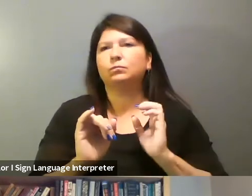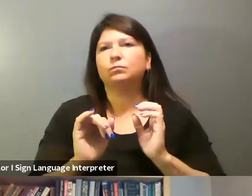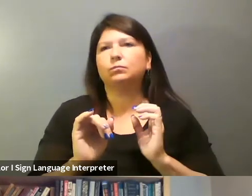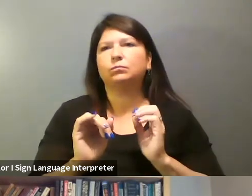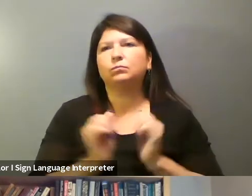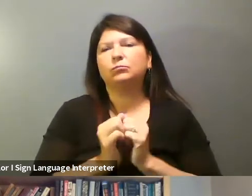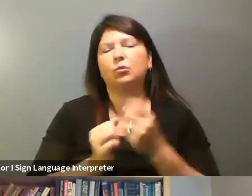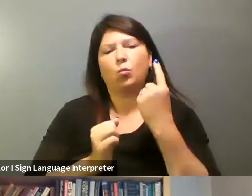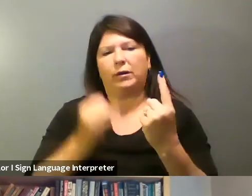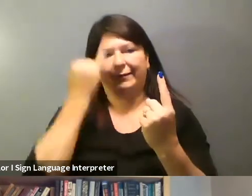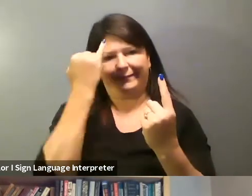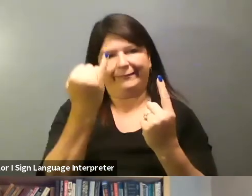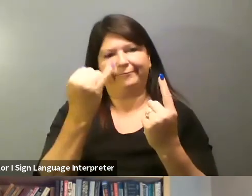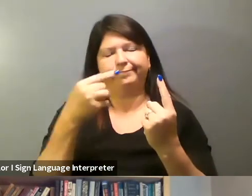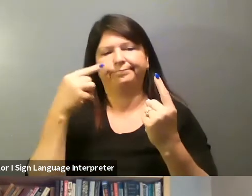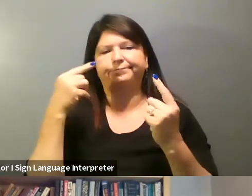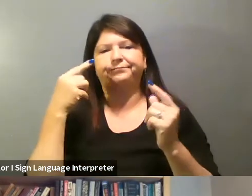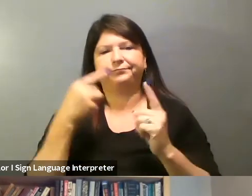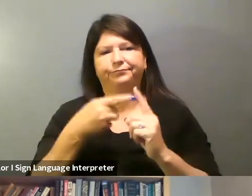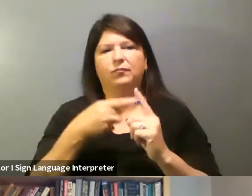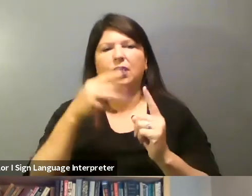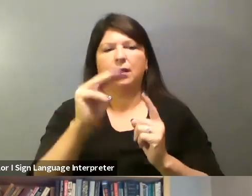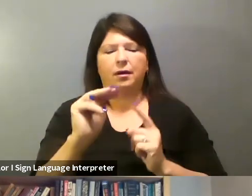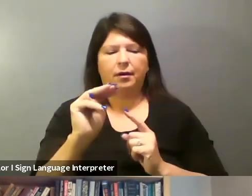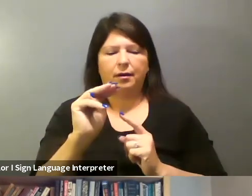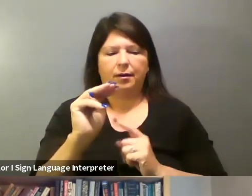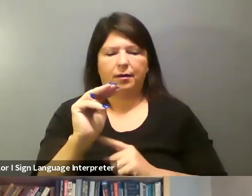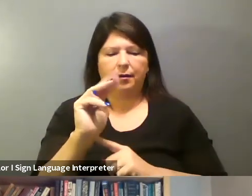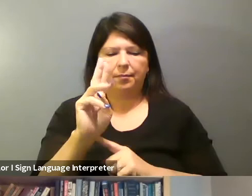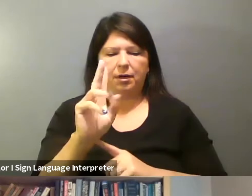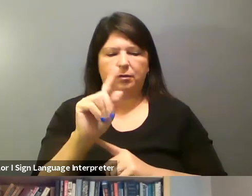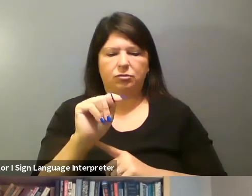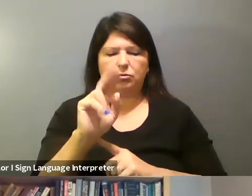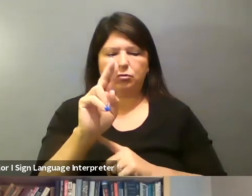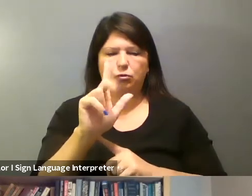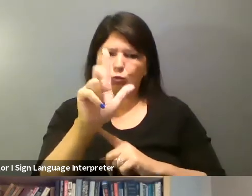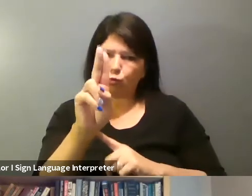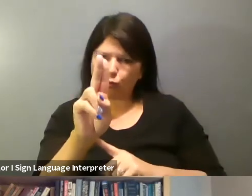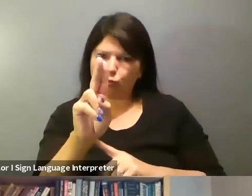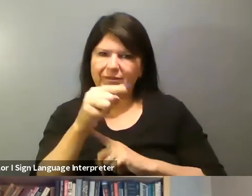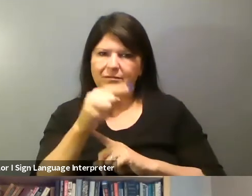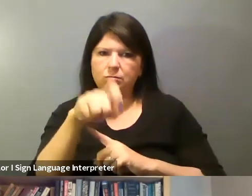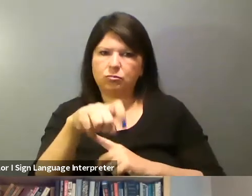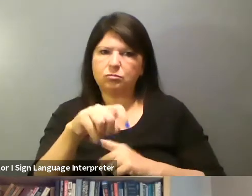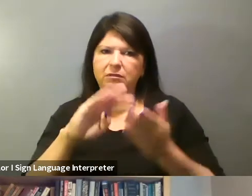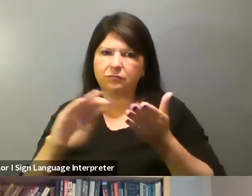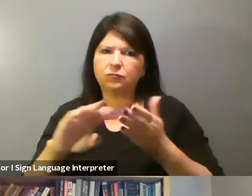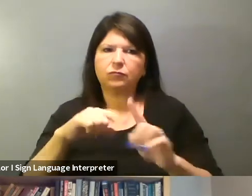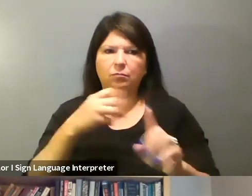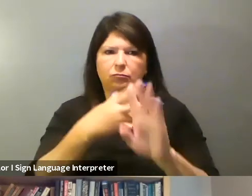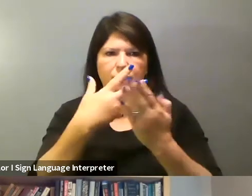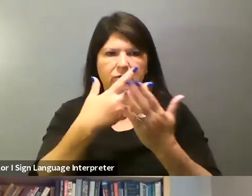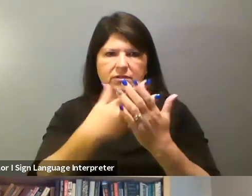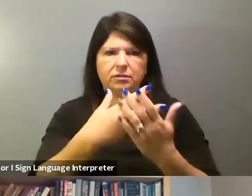was Metulu was originally supposed to be released in 2016. So I was